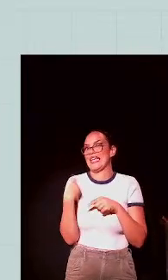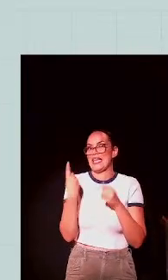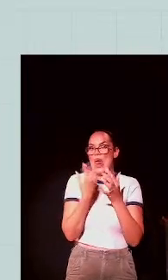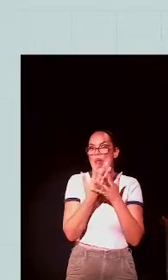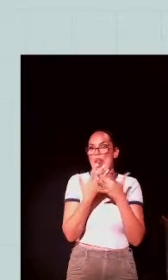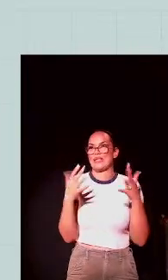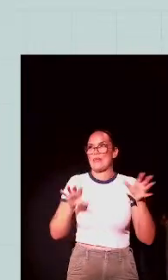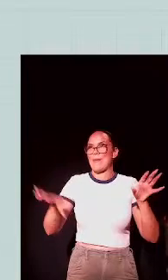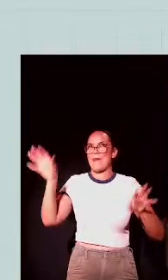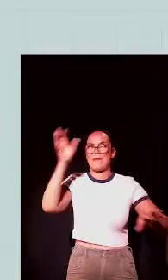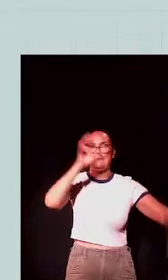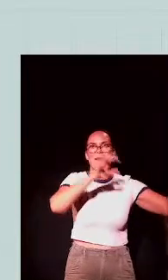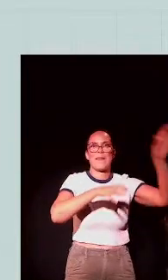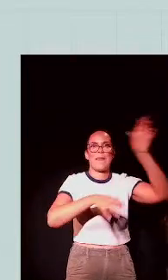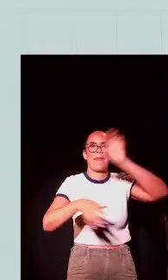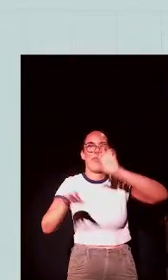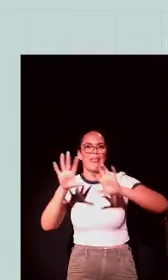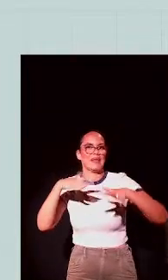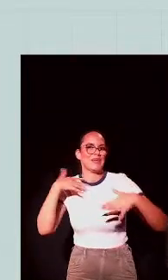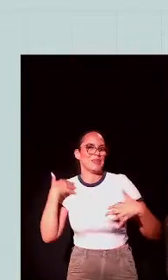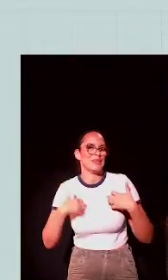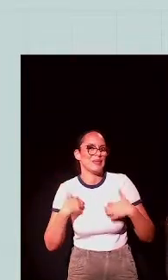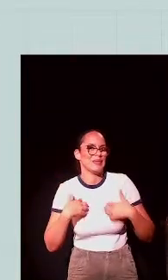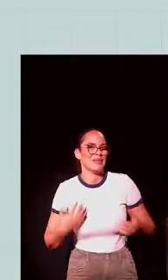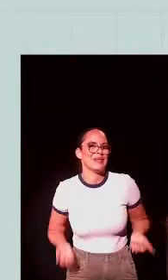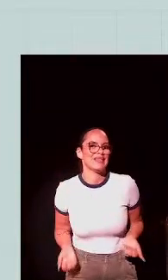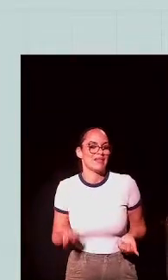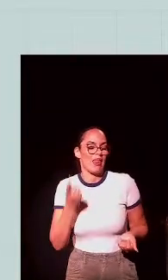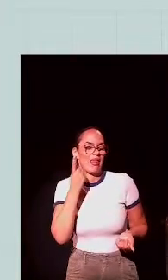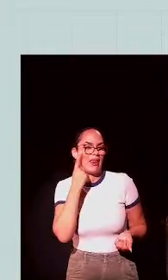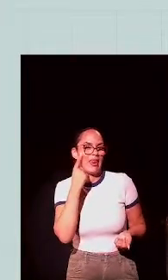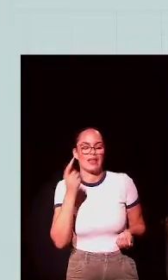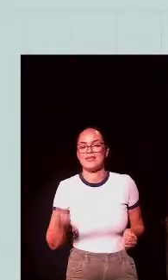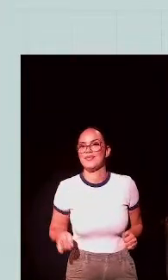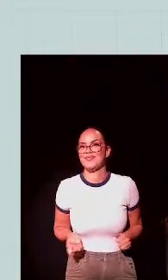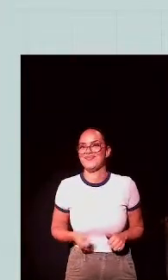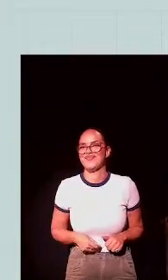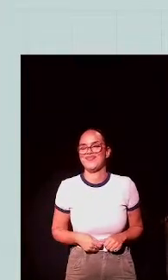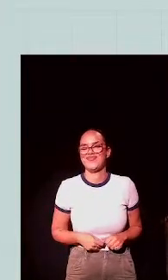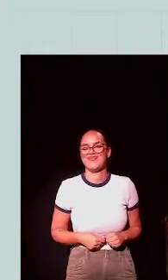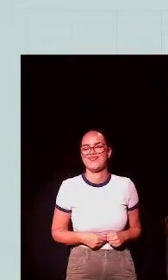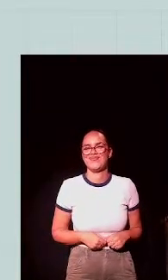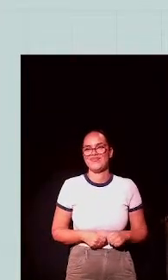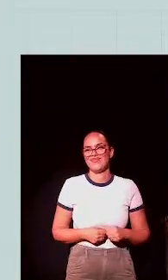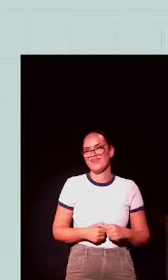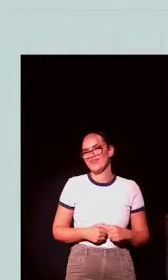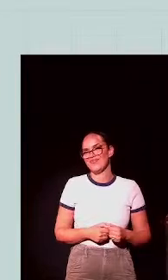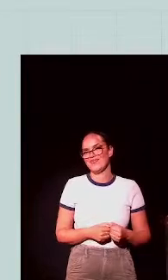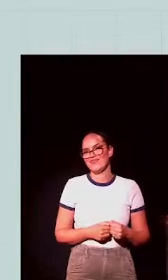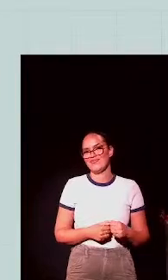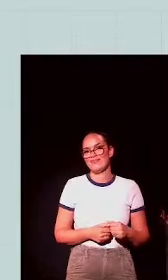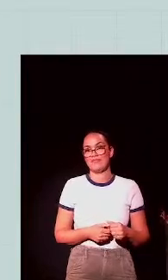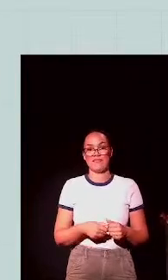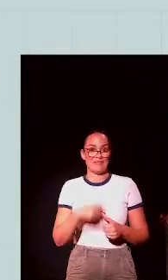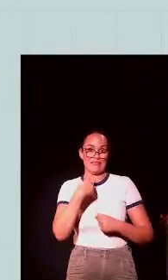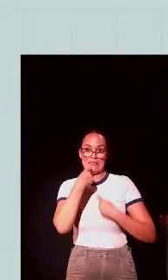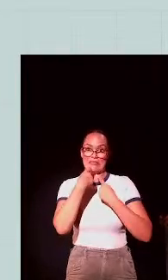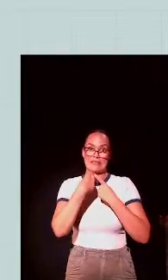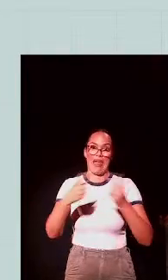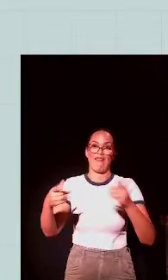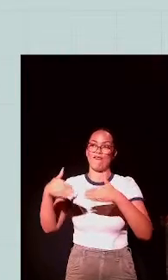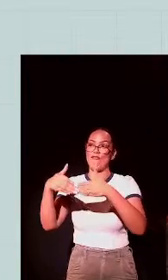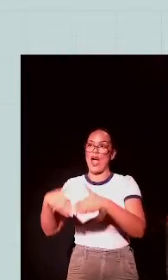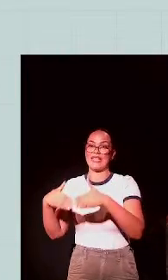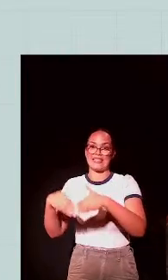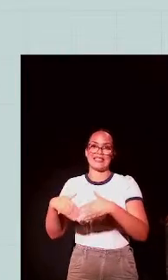Woo! So yes, very exciting. So keep your eyes open for those, and by all means, tell your friends who live in those